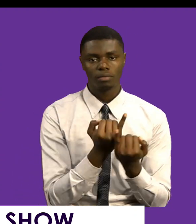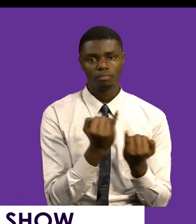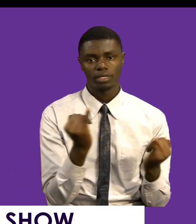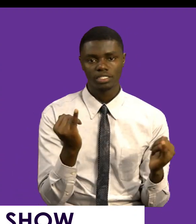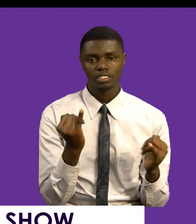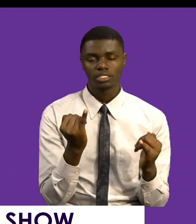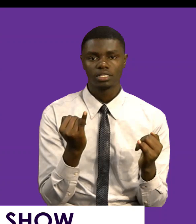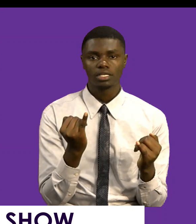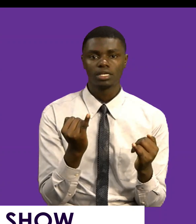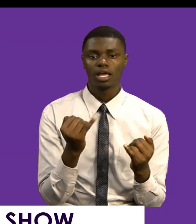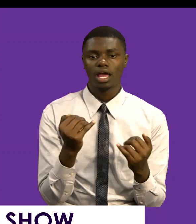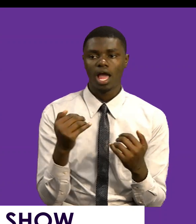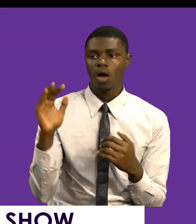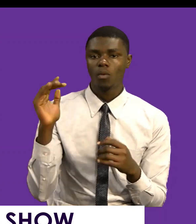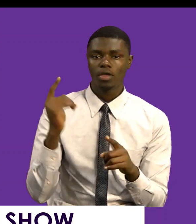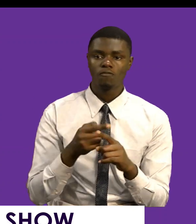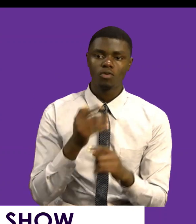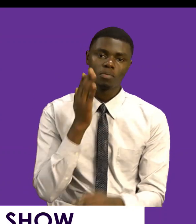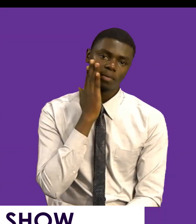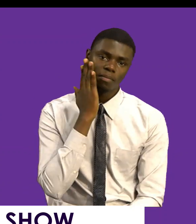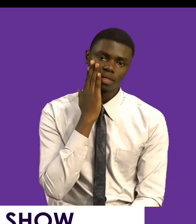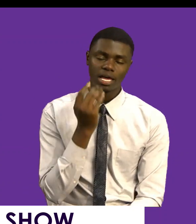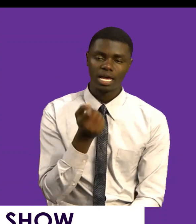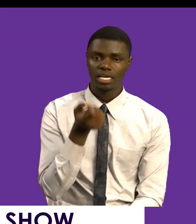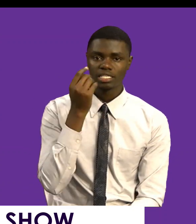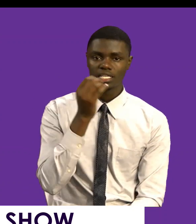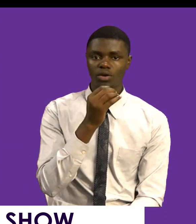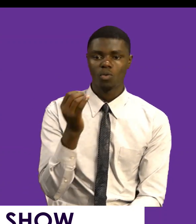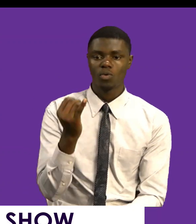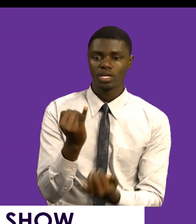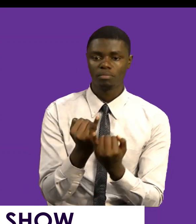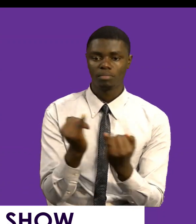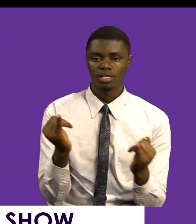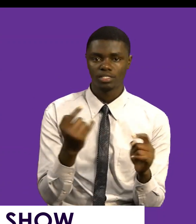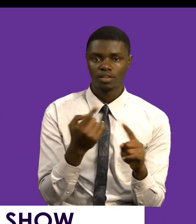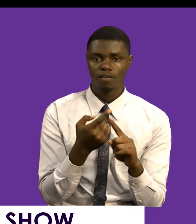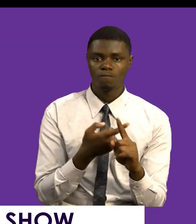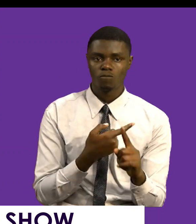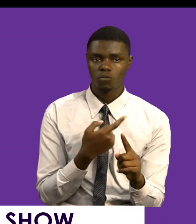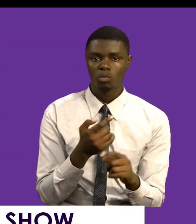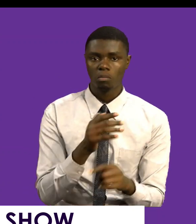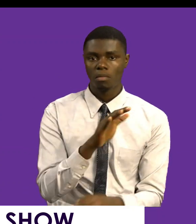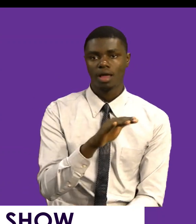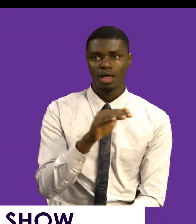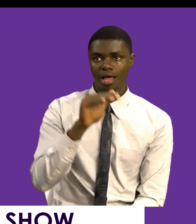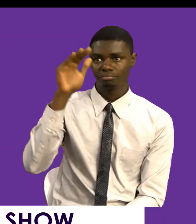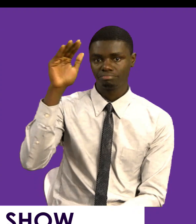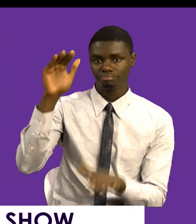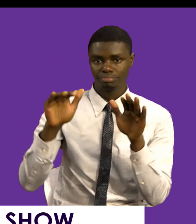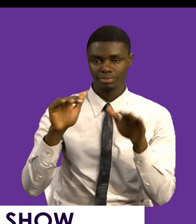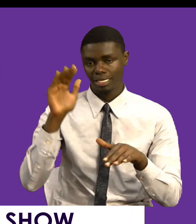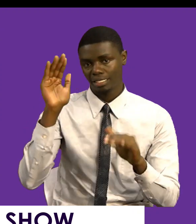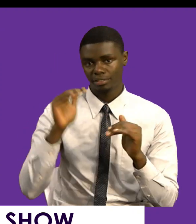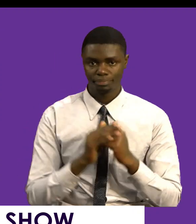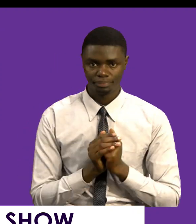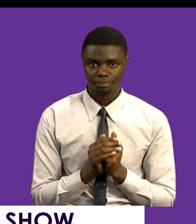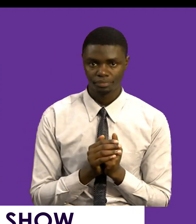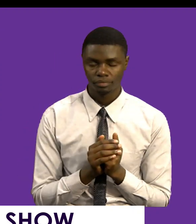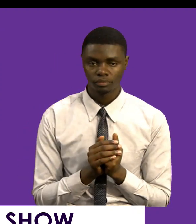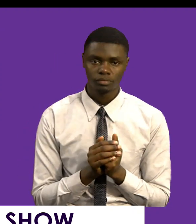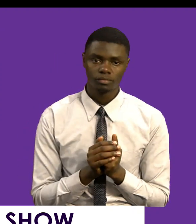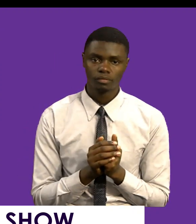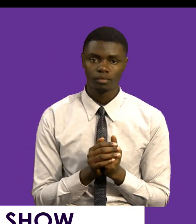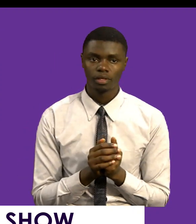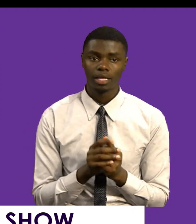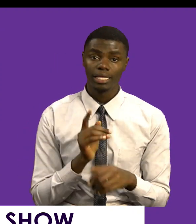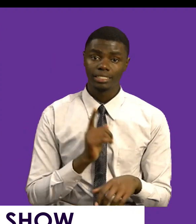mother. She doesn't understand independence away from probably her elders. So when